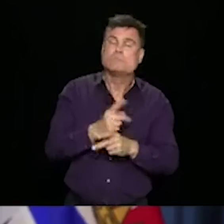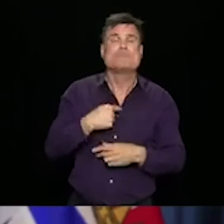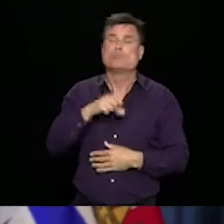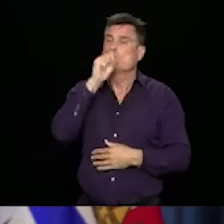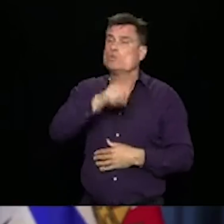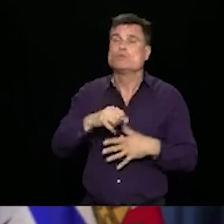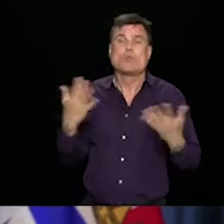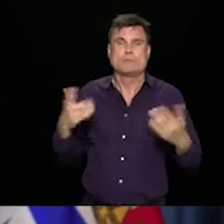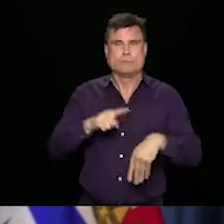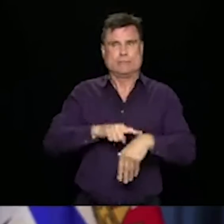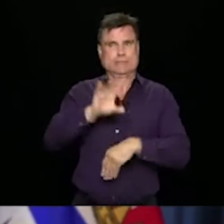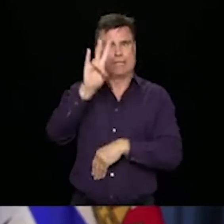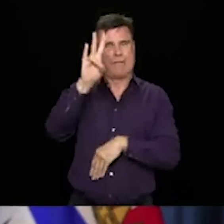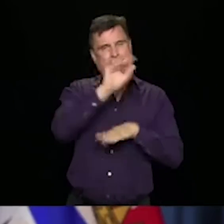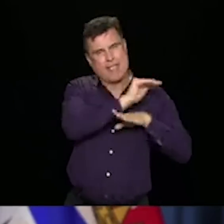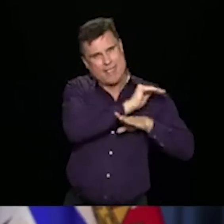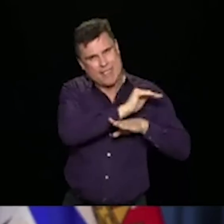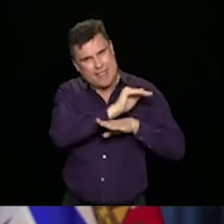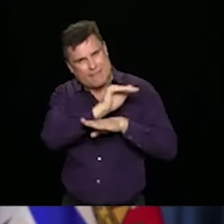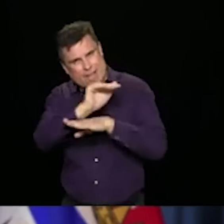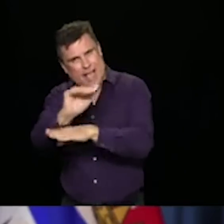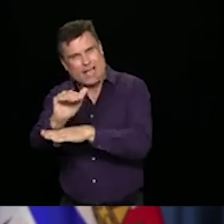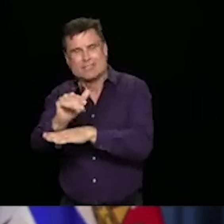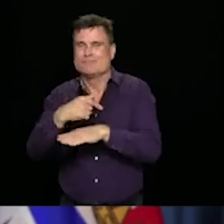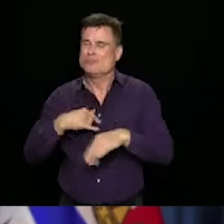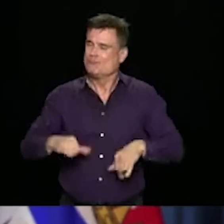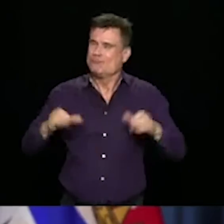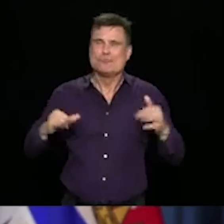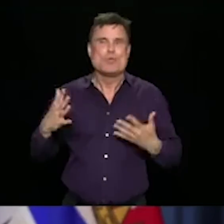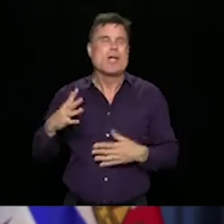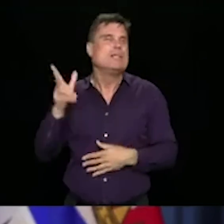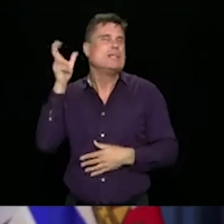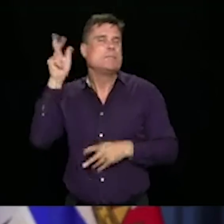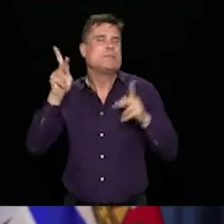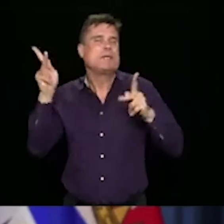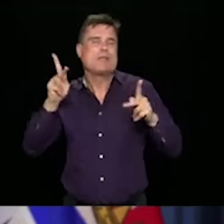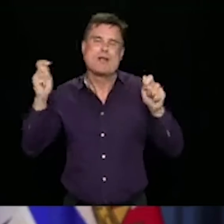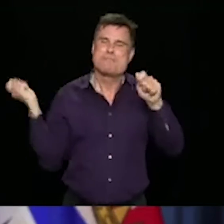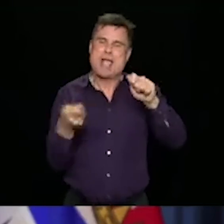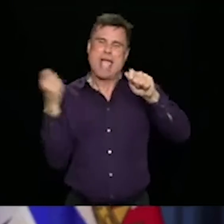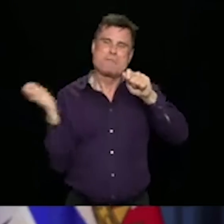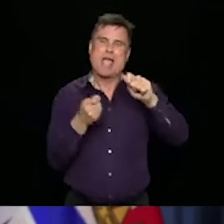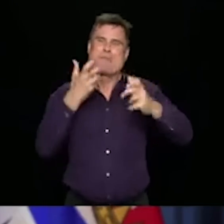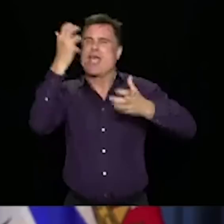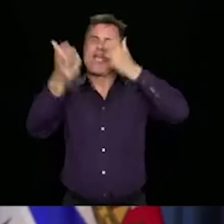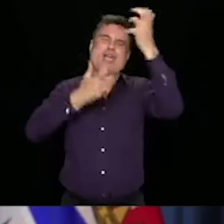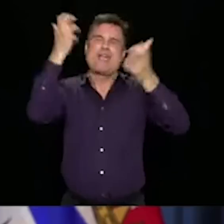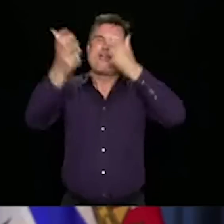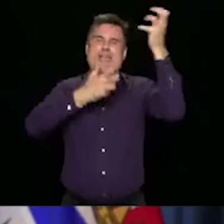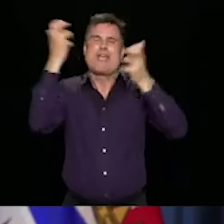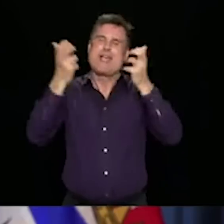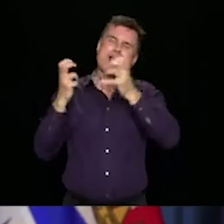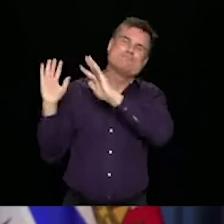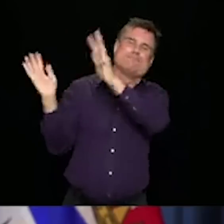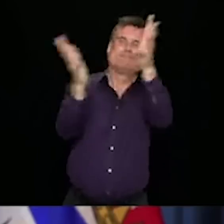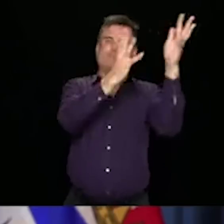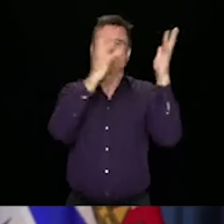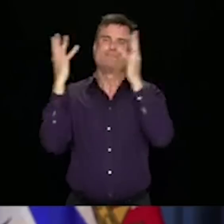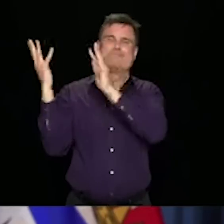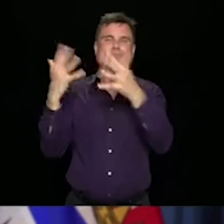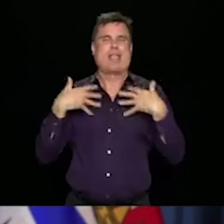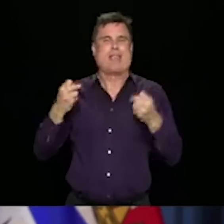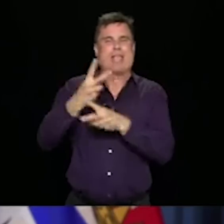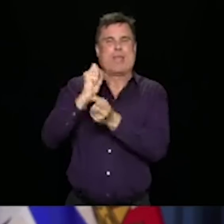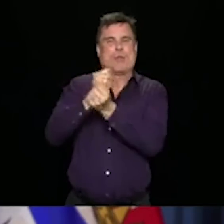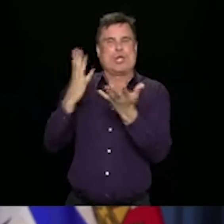other frontline workers, and around the rest of the times as well, a real genuine sense of support, mutual respect, and